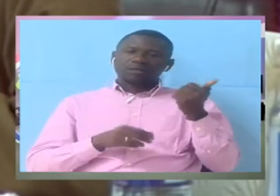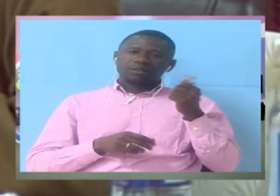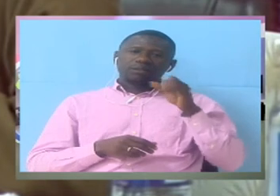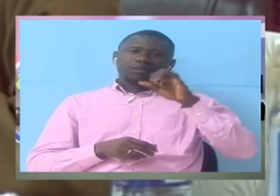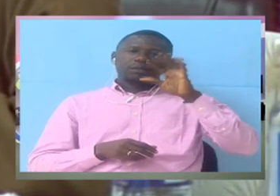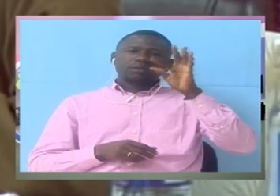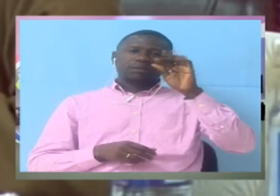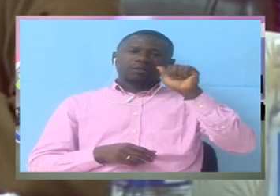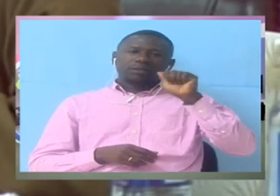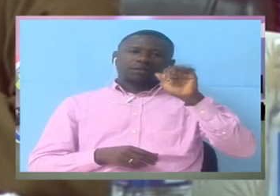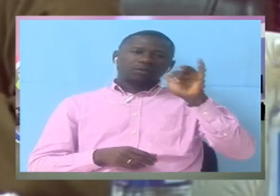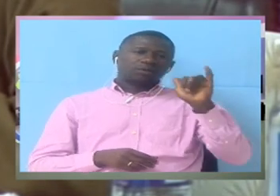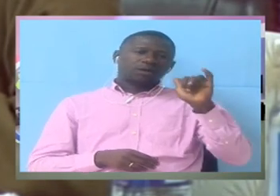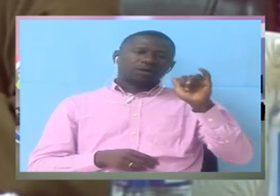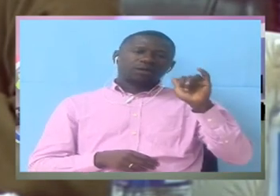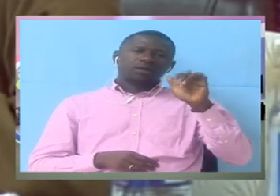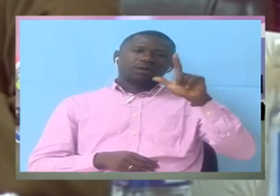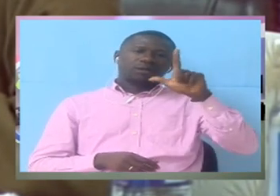When did it start?